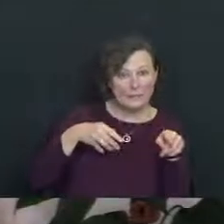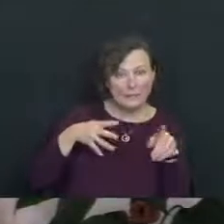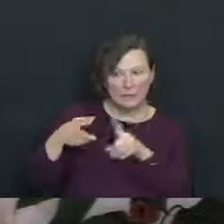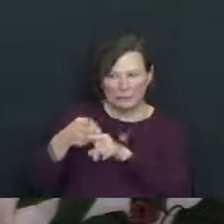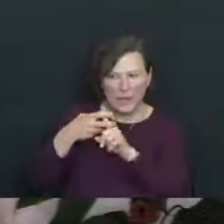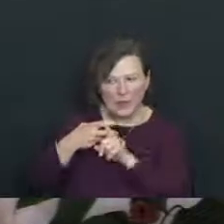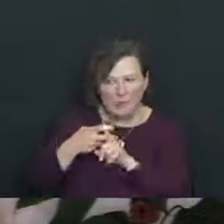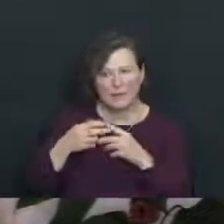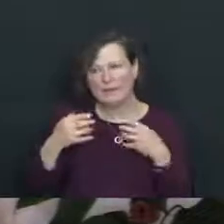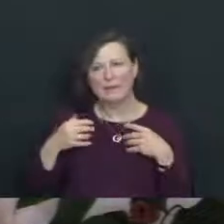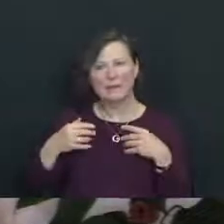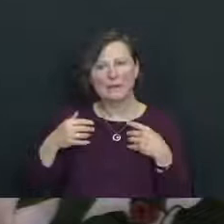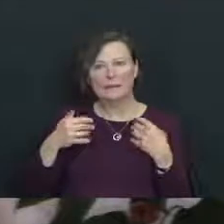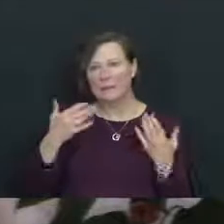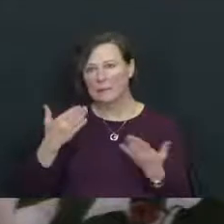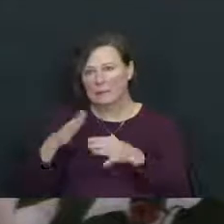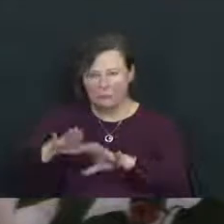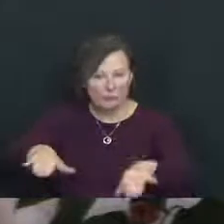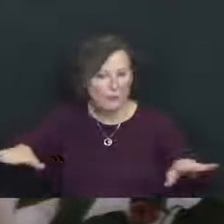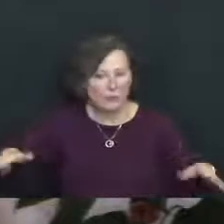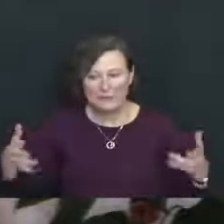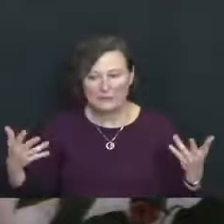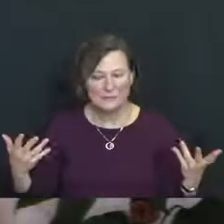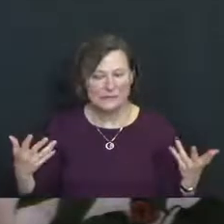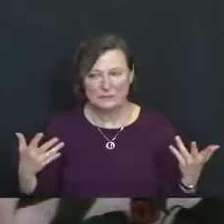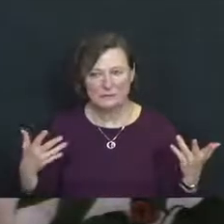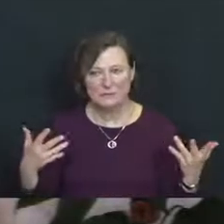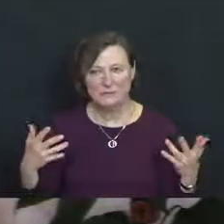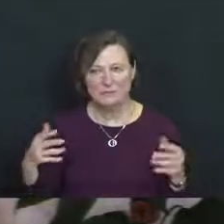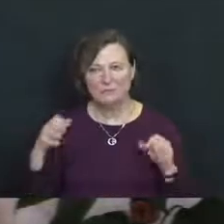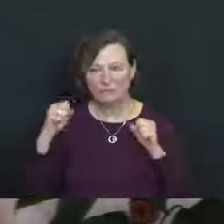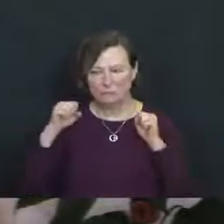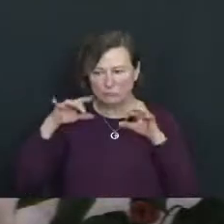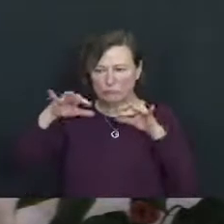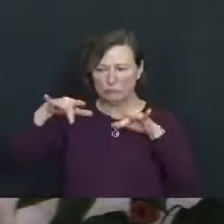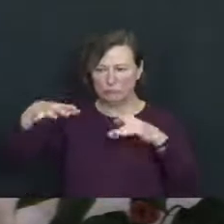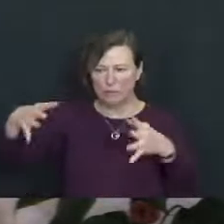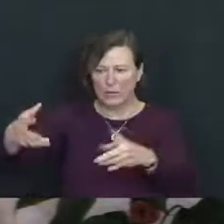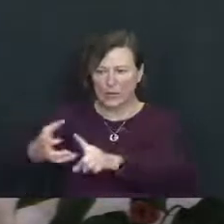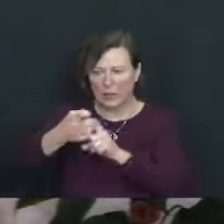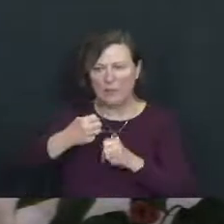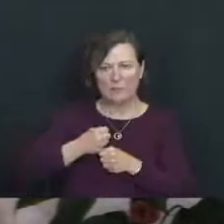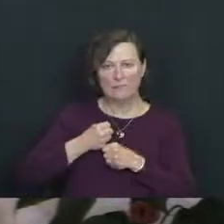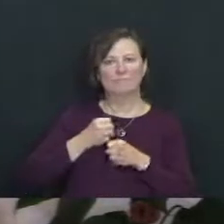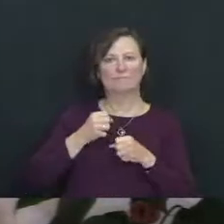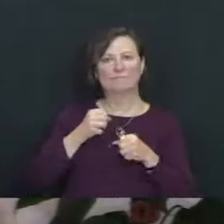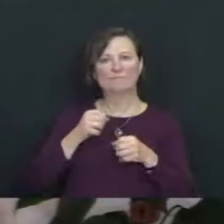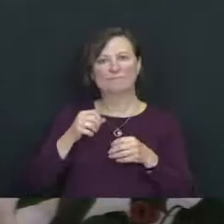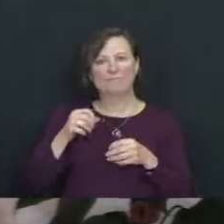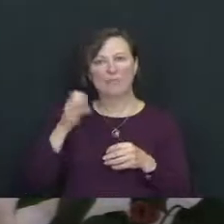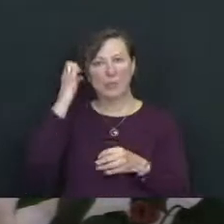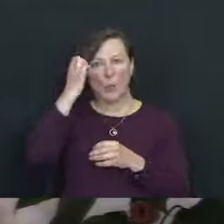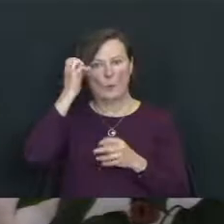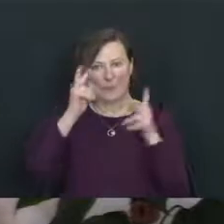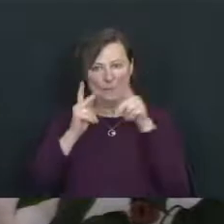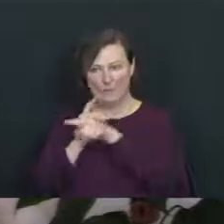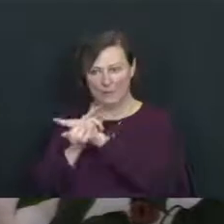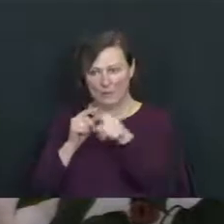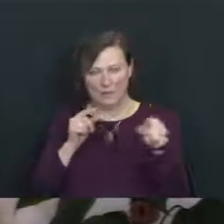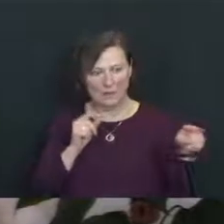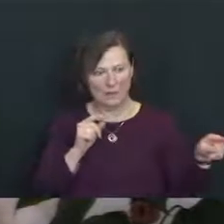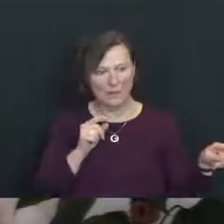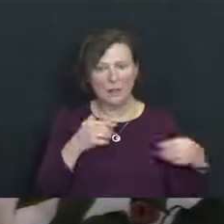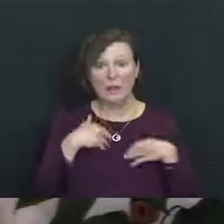or something, maybe some children, I don't know. But whenever they were captured and they had the opportunity